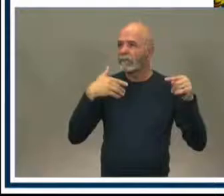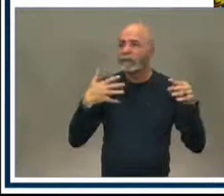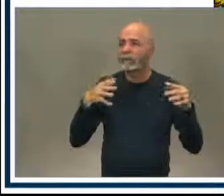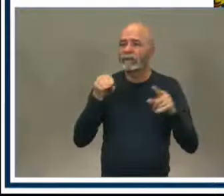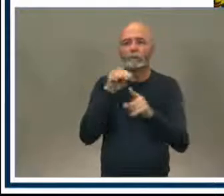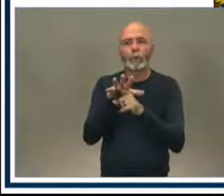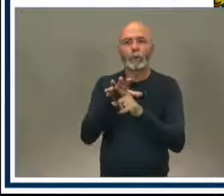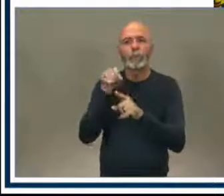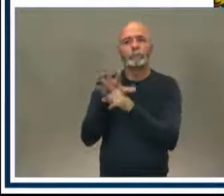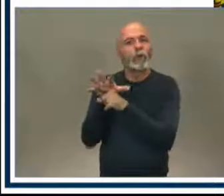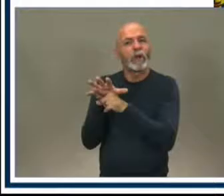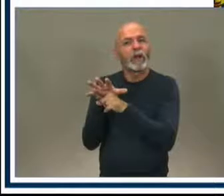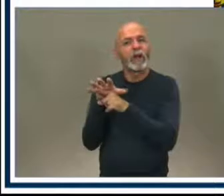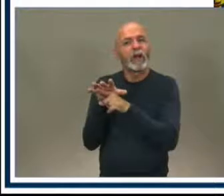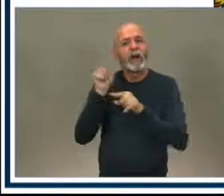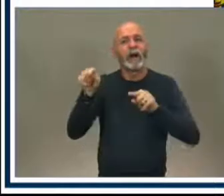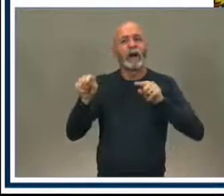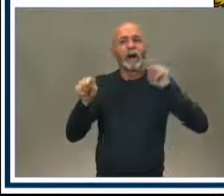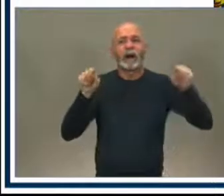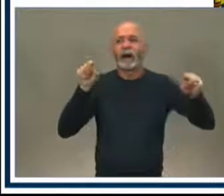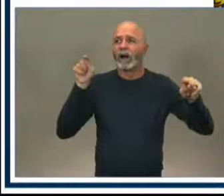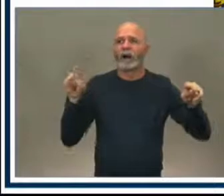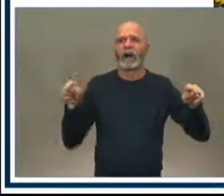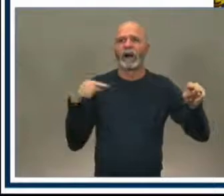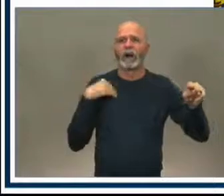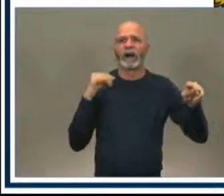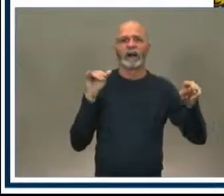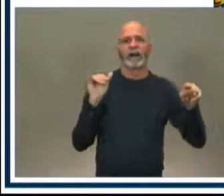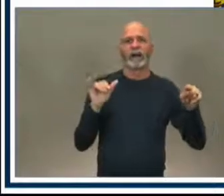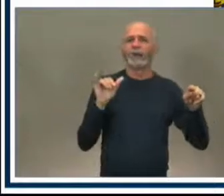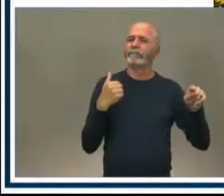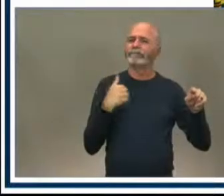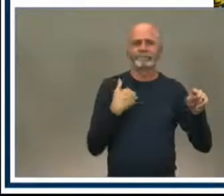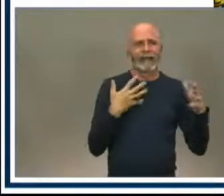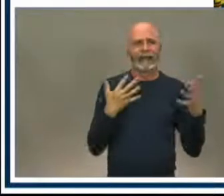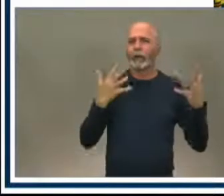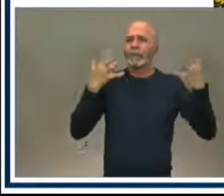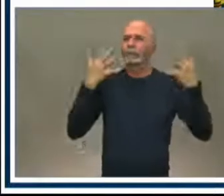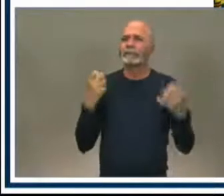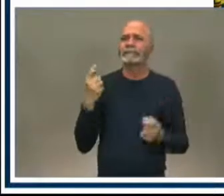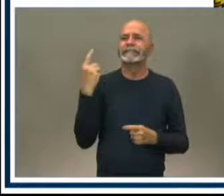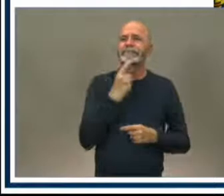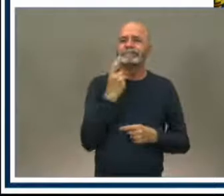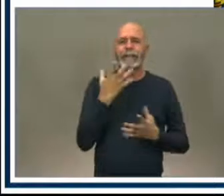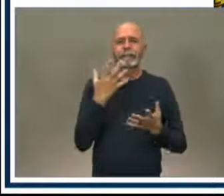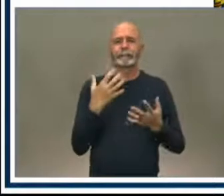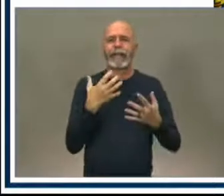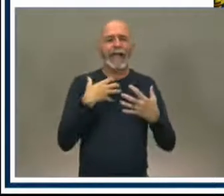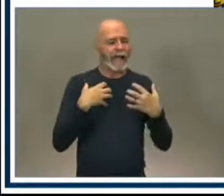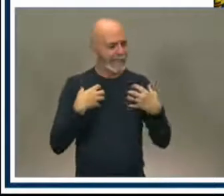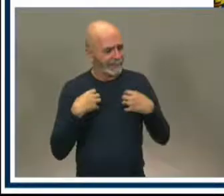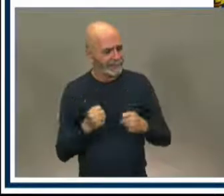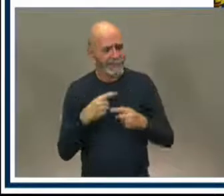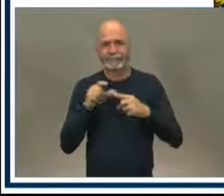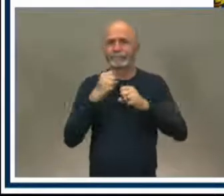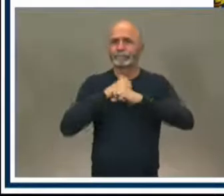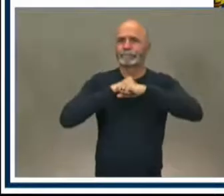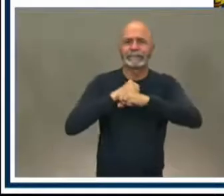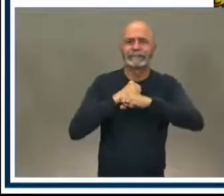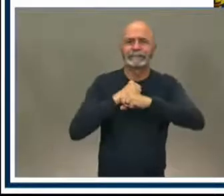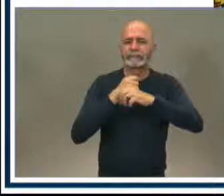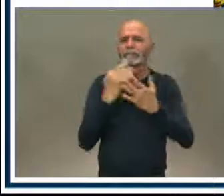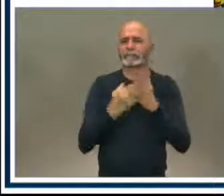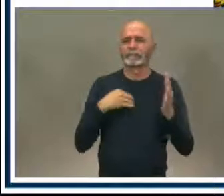recently listed to have the enhanced health protection measures enacted. A lot of parents are rumbling here with some